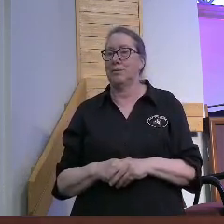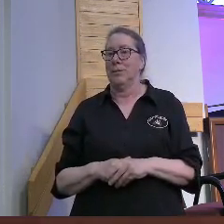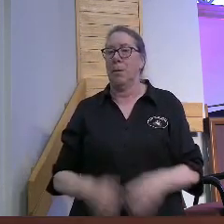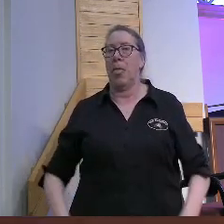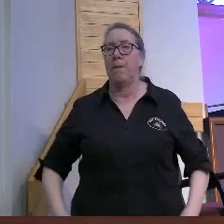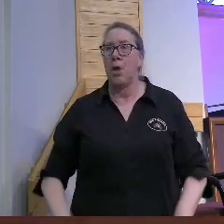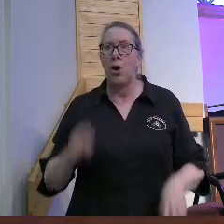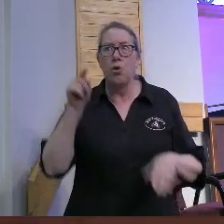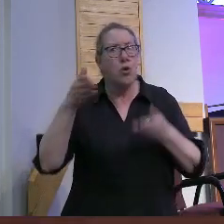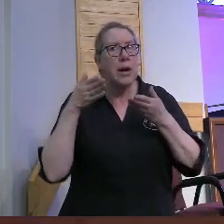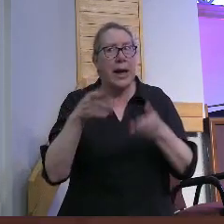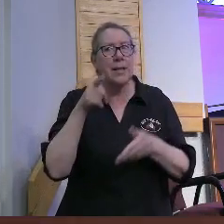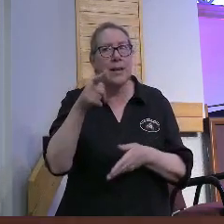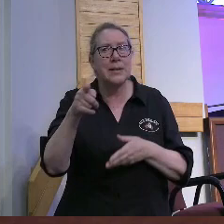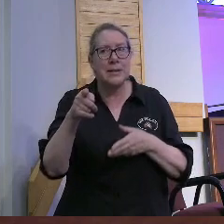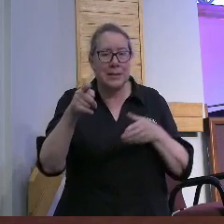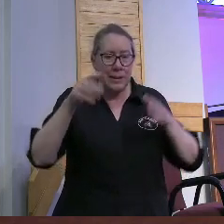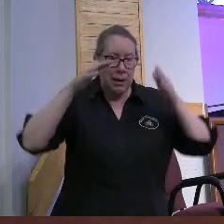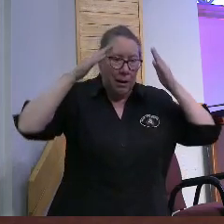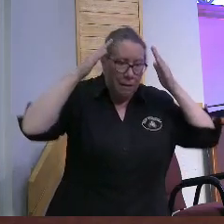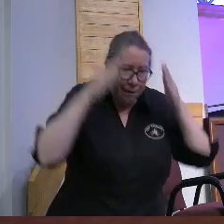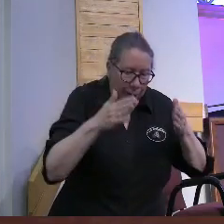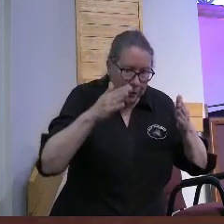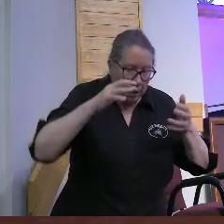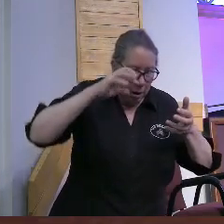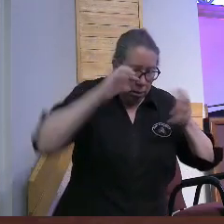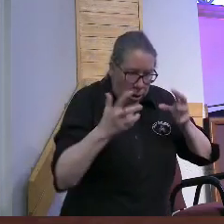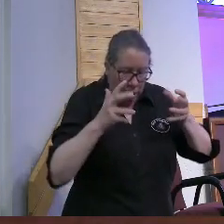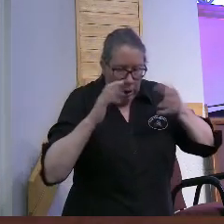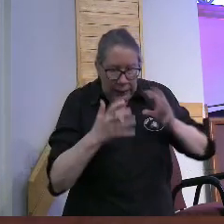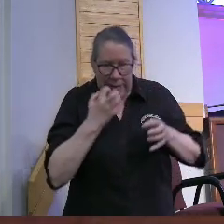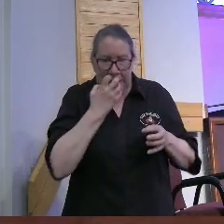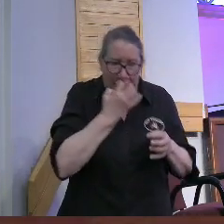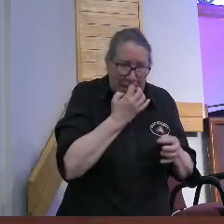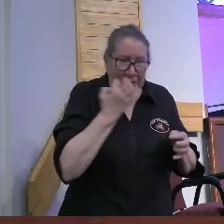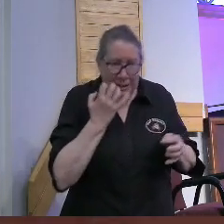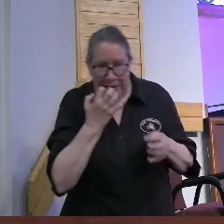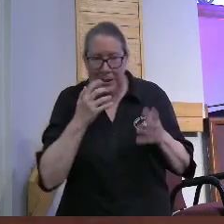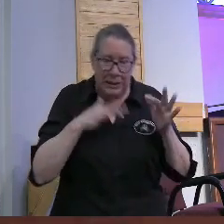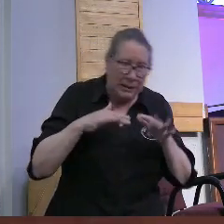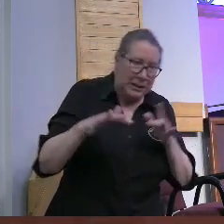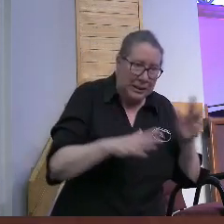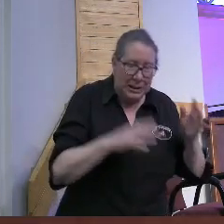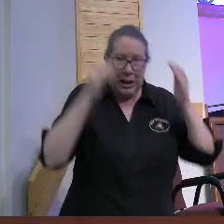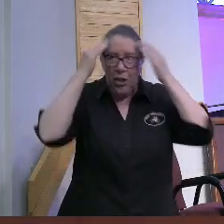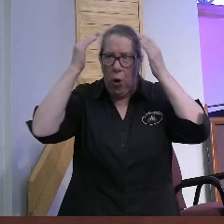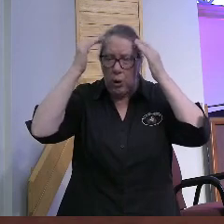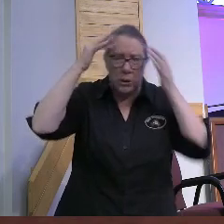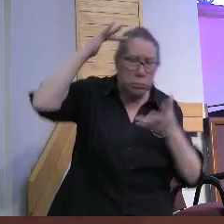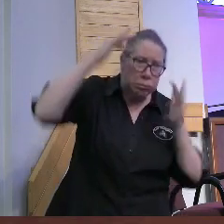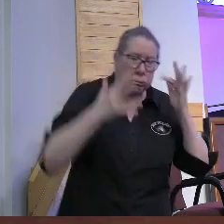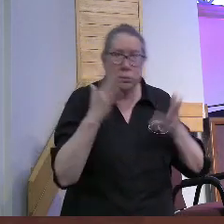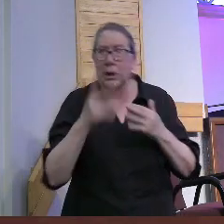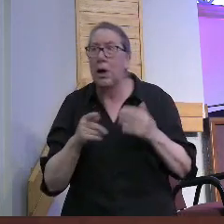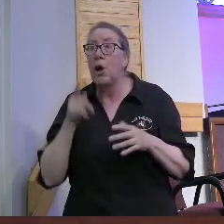You allow it to make you come unstuck. You allow it to make you become all over the place. And when you worry,